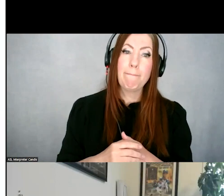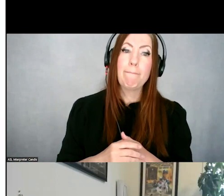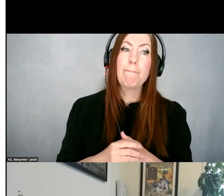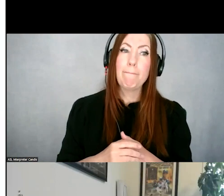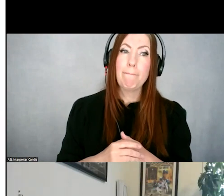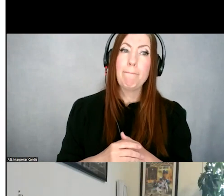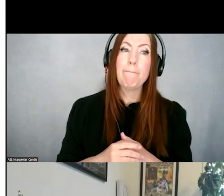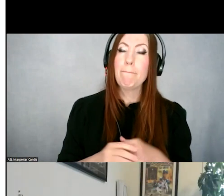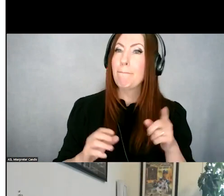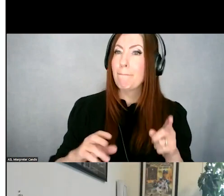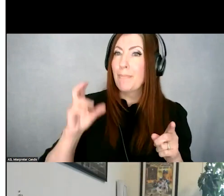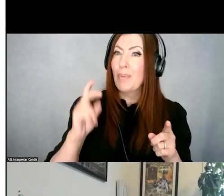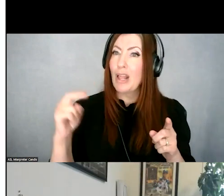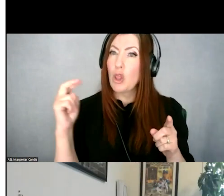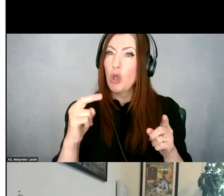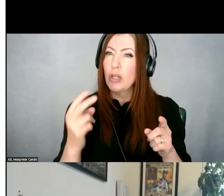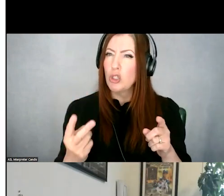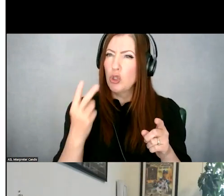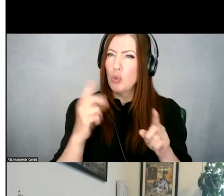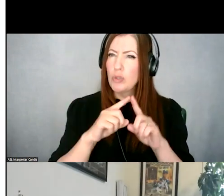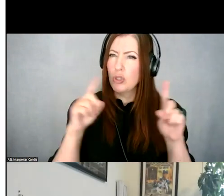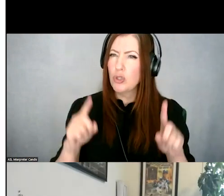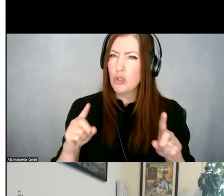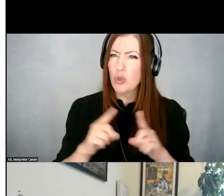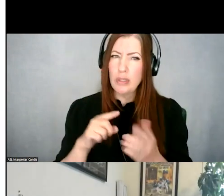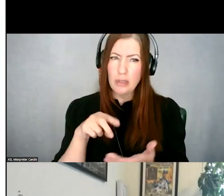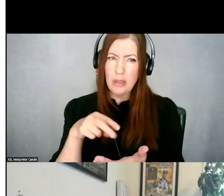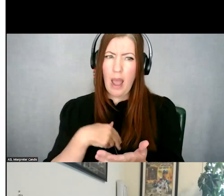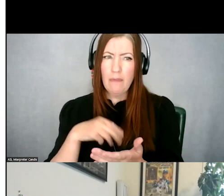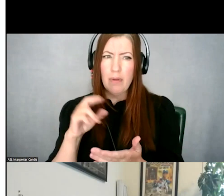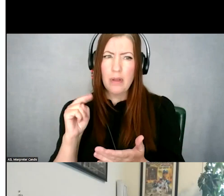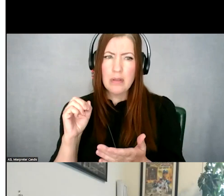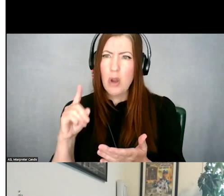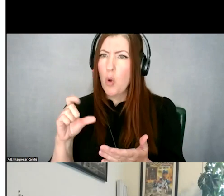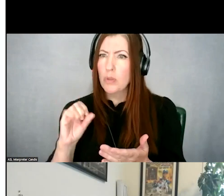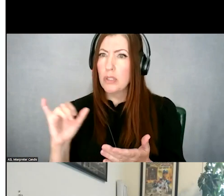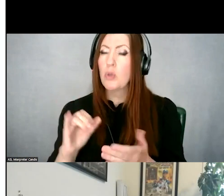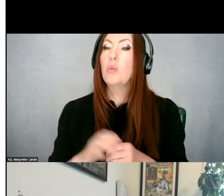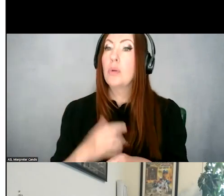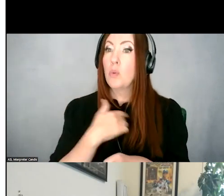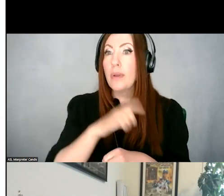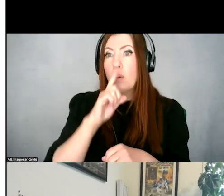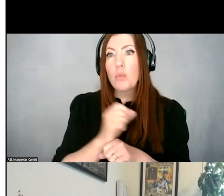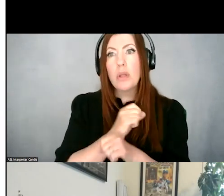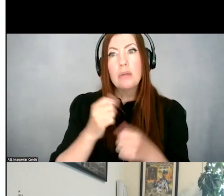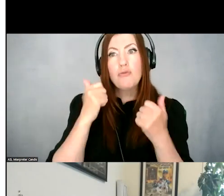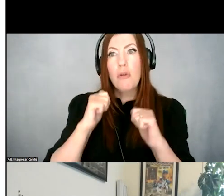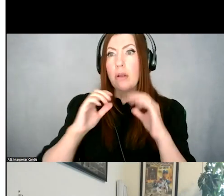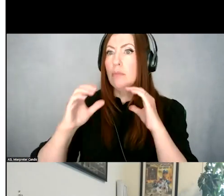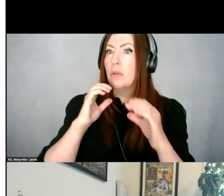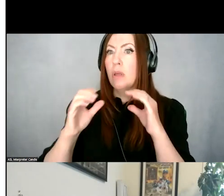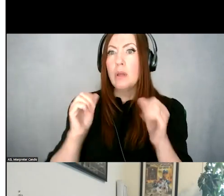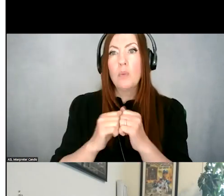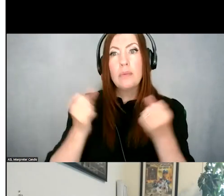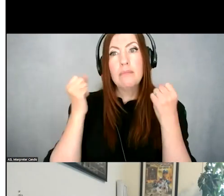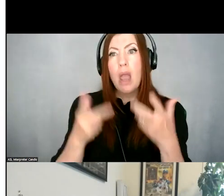Okay. I'm looking at two screens, so I have my notes too. We really try to communicate with so many